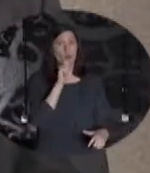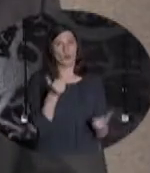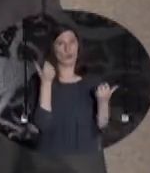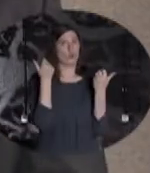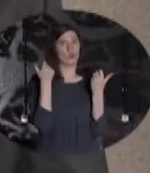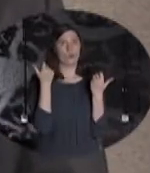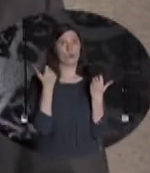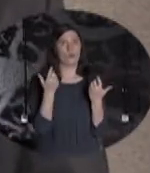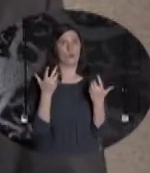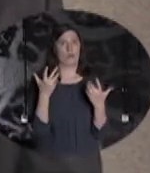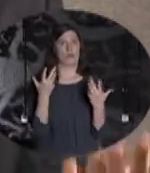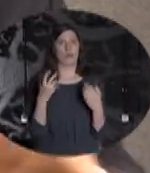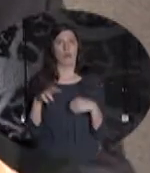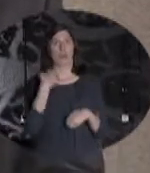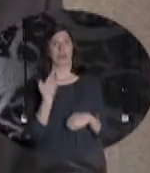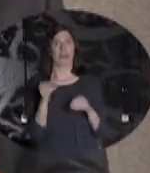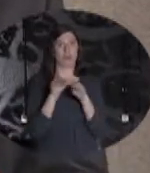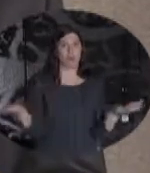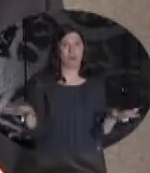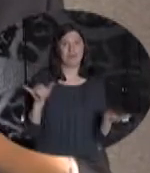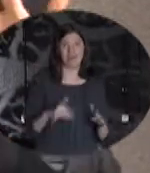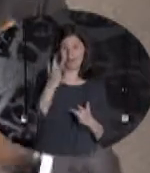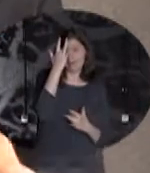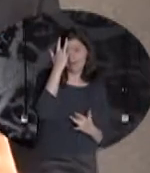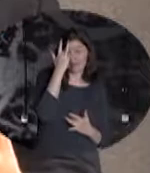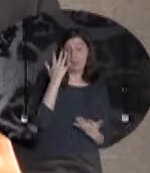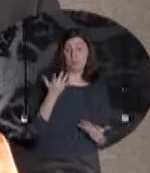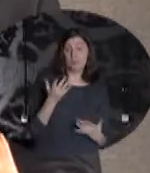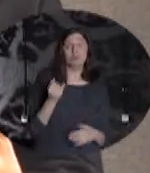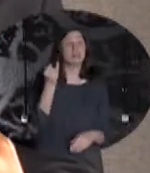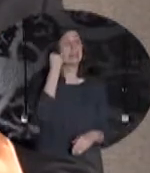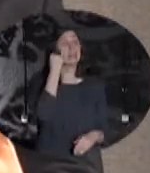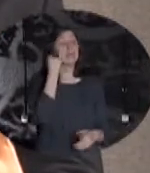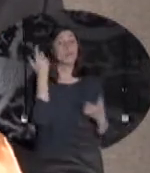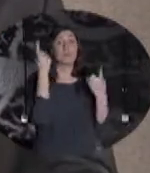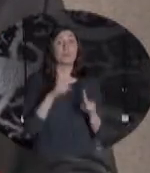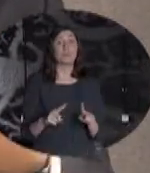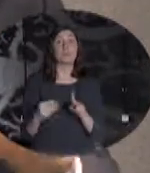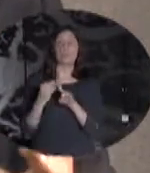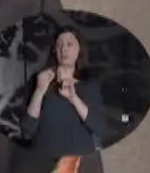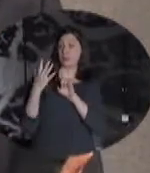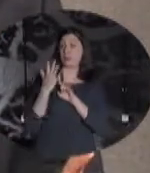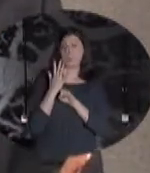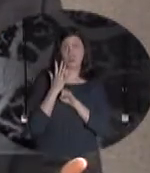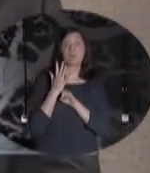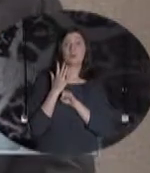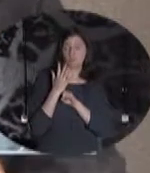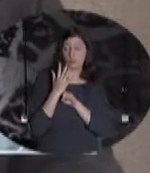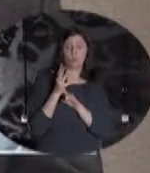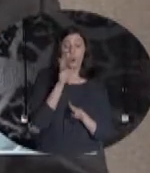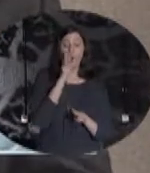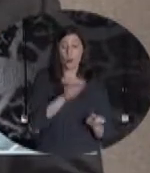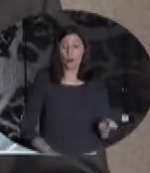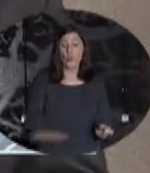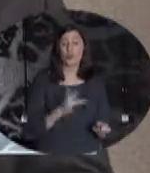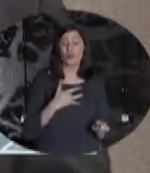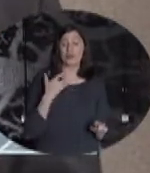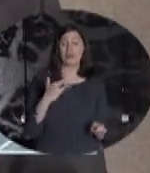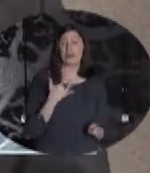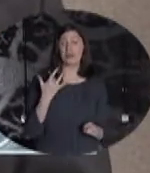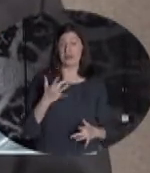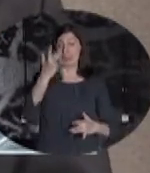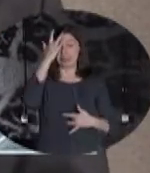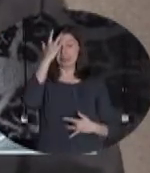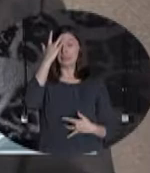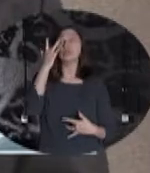spread that illness. If you have been exposed through a body of water and you're feeling ill, make sure you